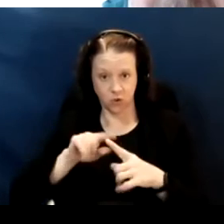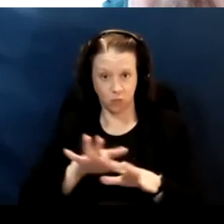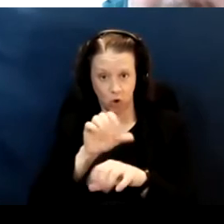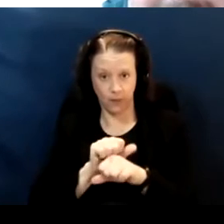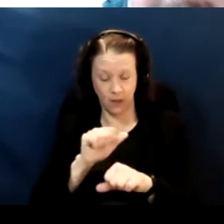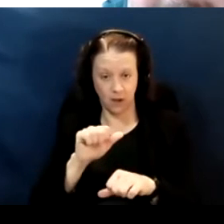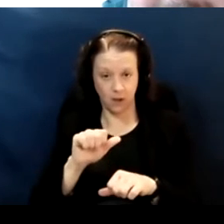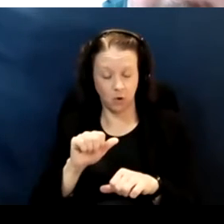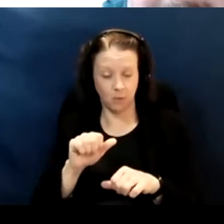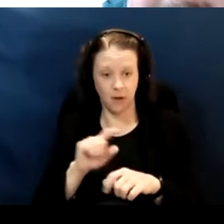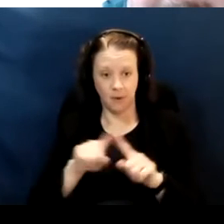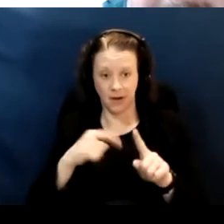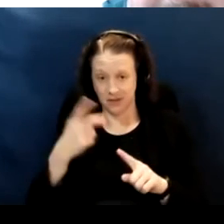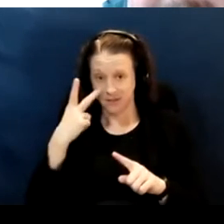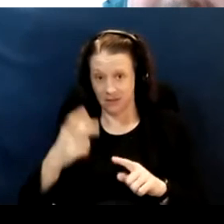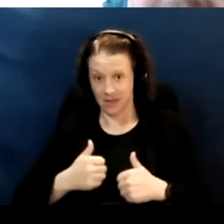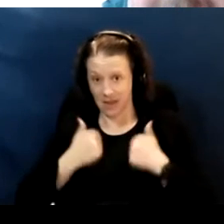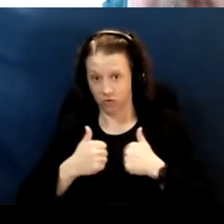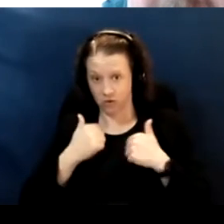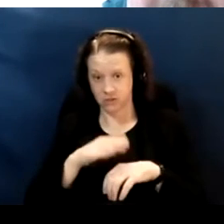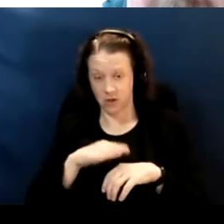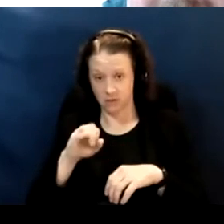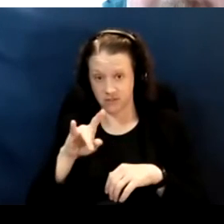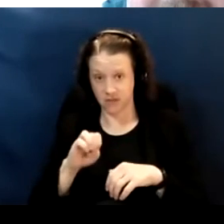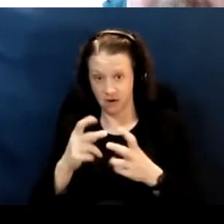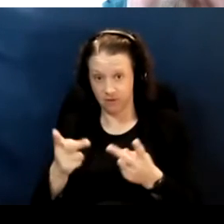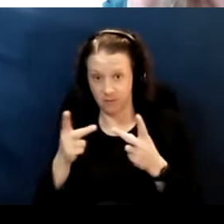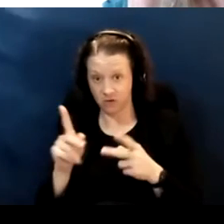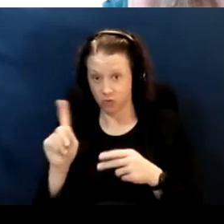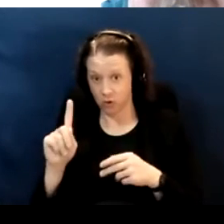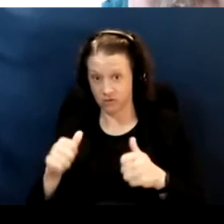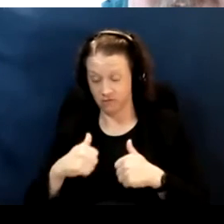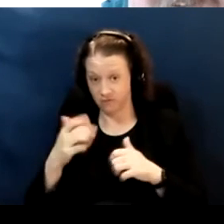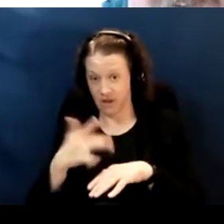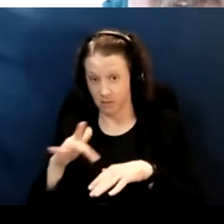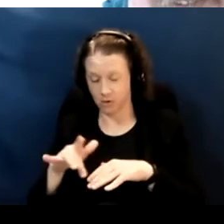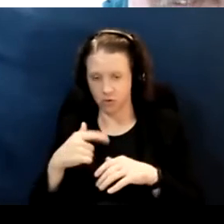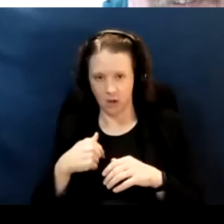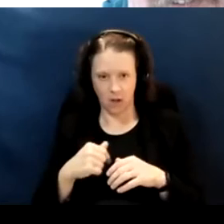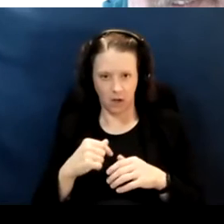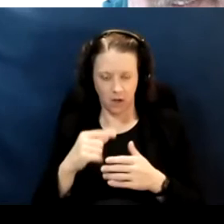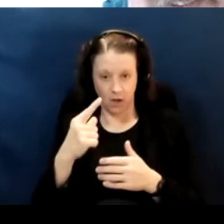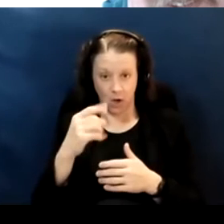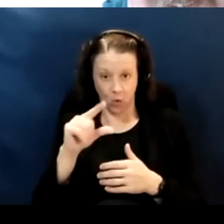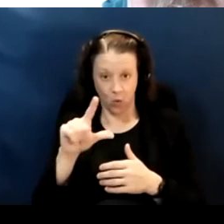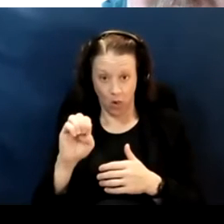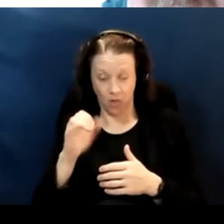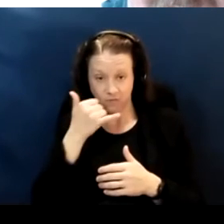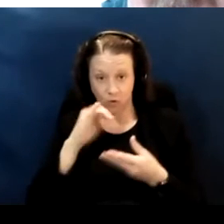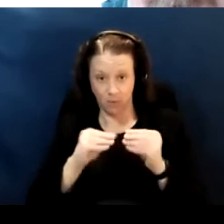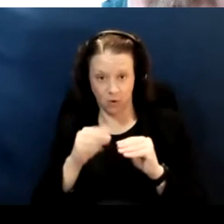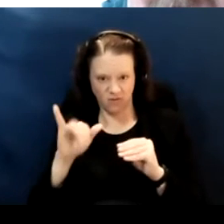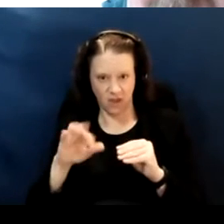I saw the address on the side of the place that it was available. So I Googled the phone number of that